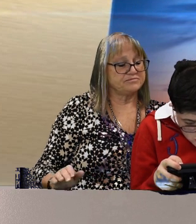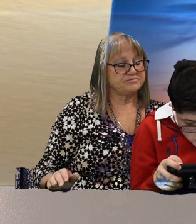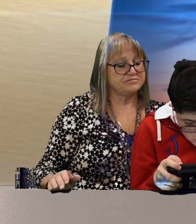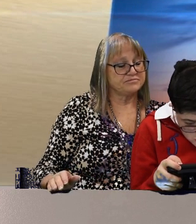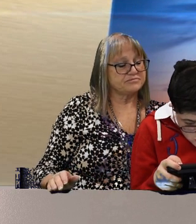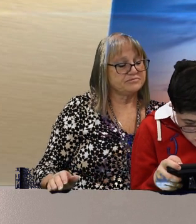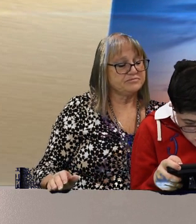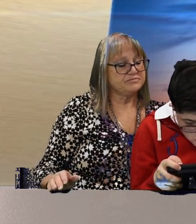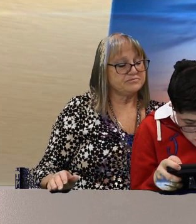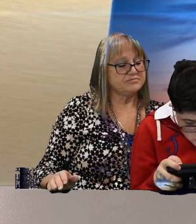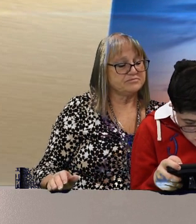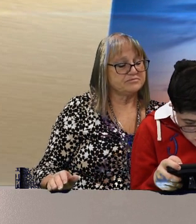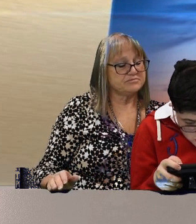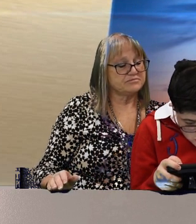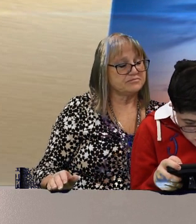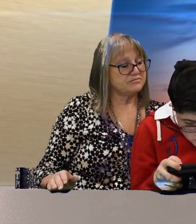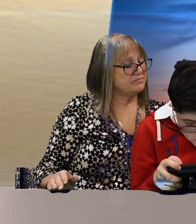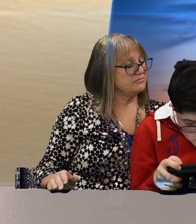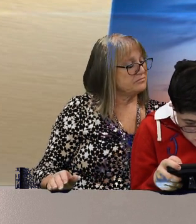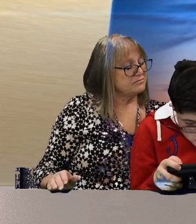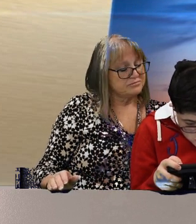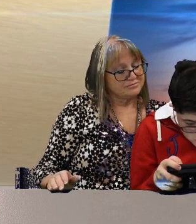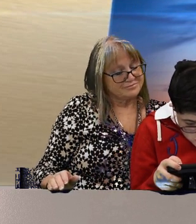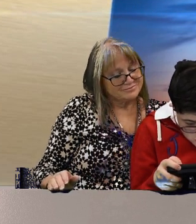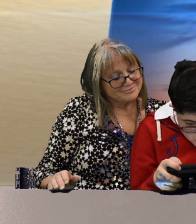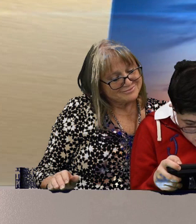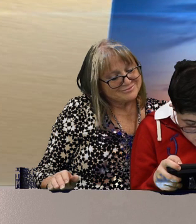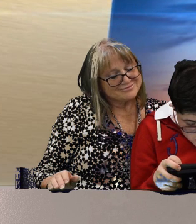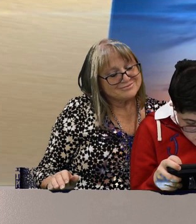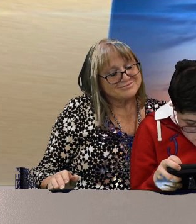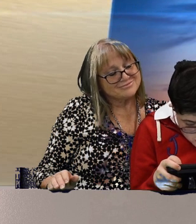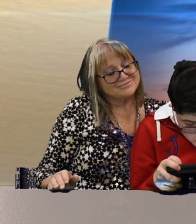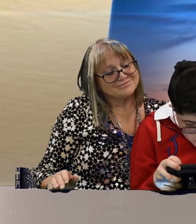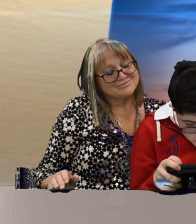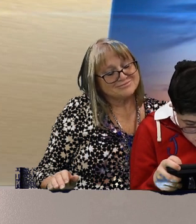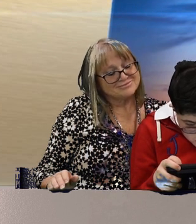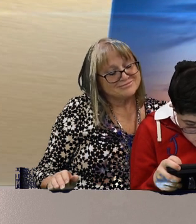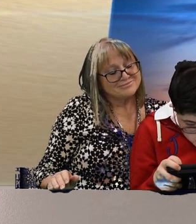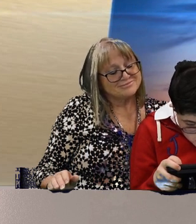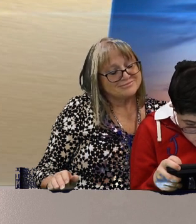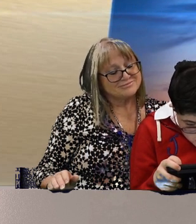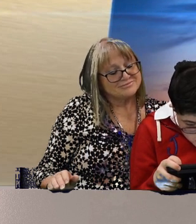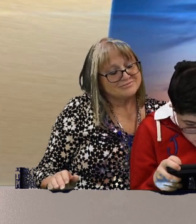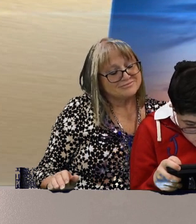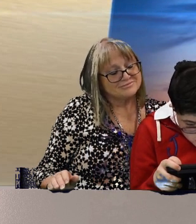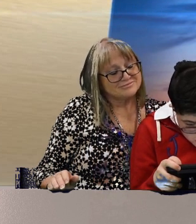flatbread fiesta black beans sweet corn cucumber coins applesauce. There are no birthdays today.